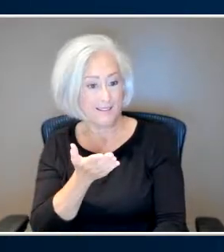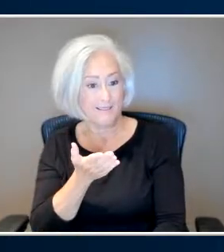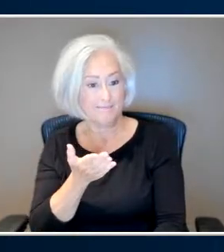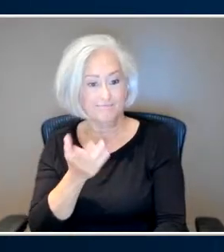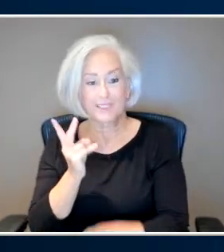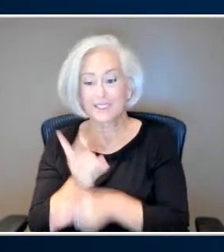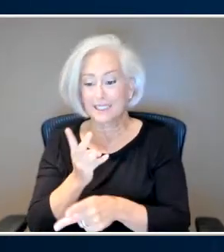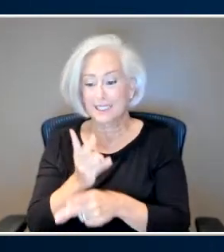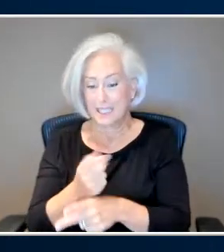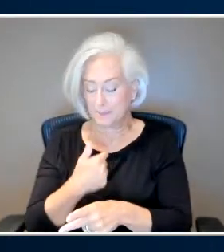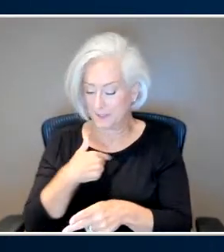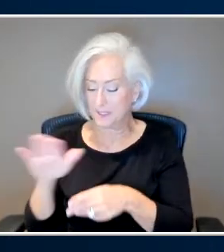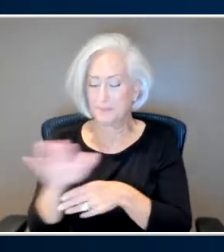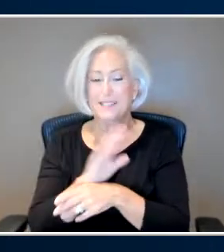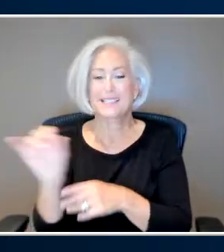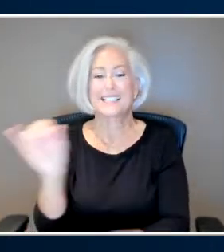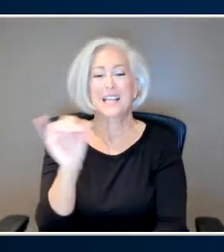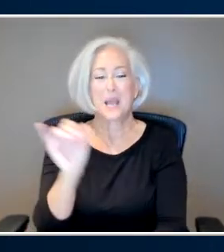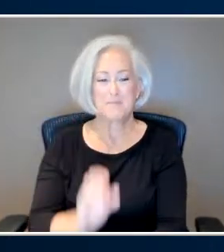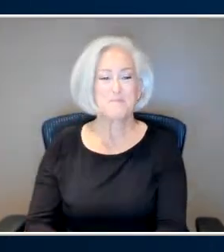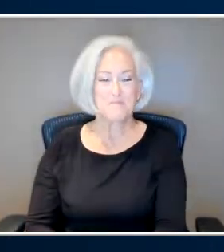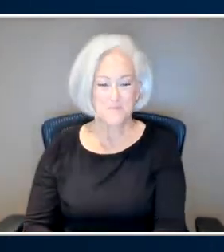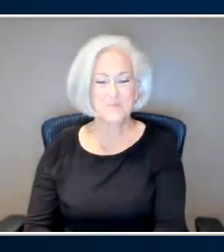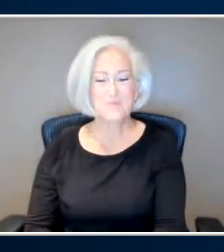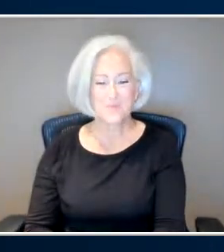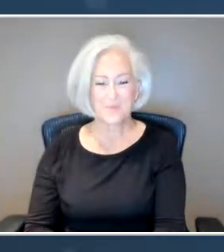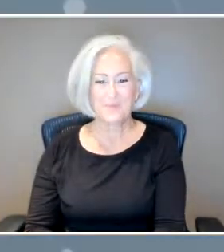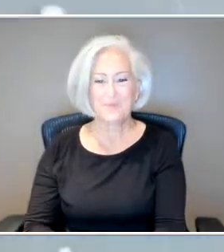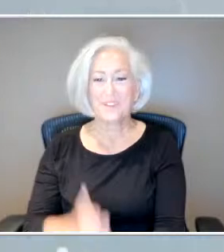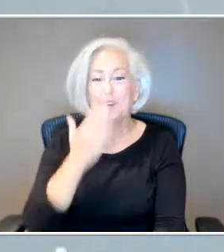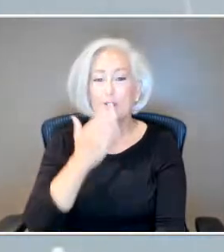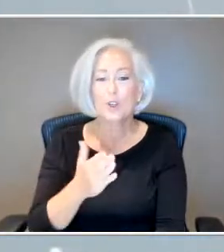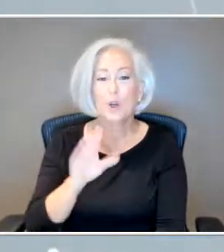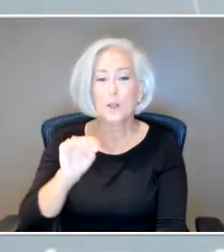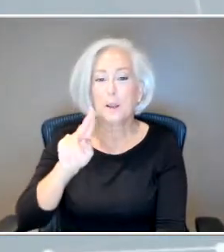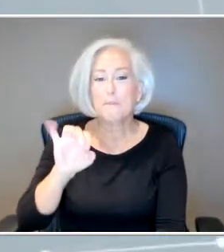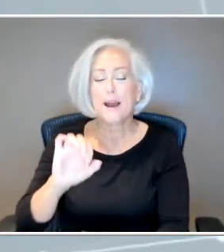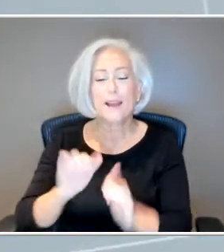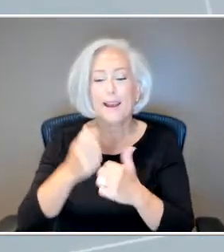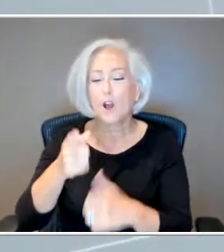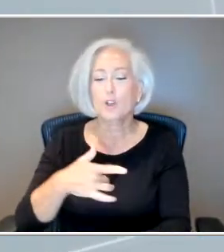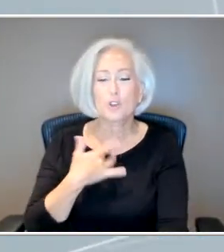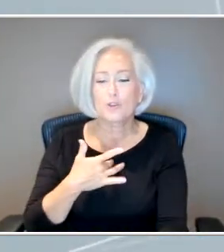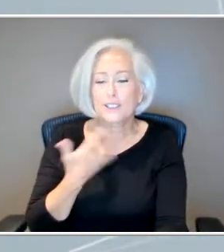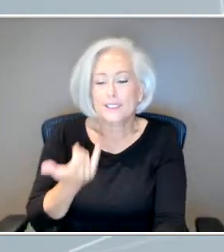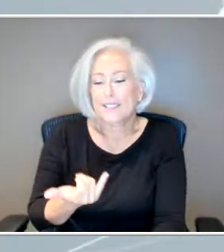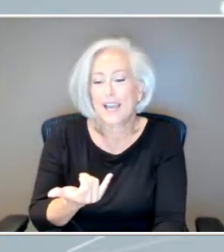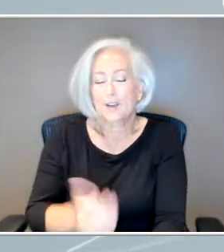well. Good. Mike, what about you? How are you feeling?